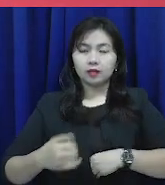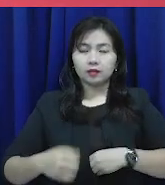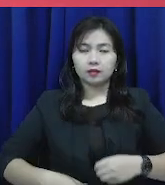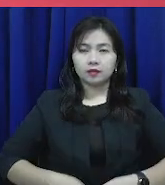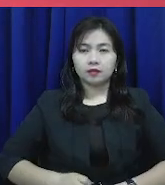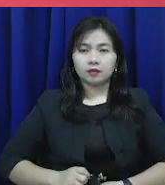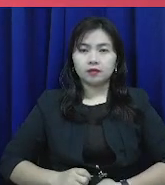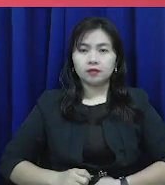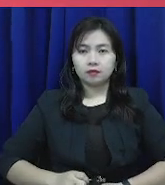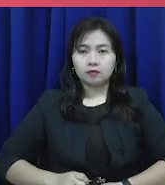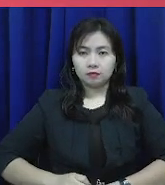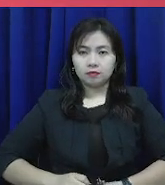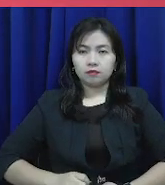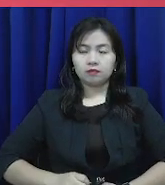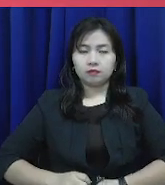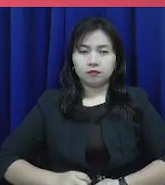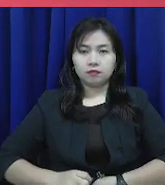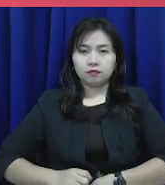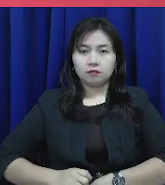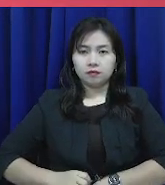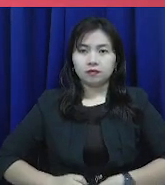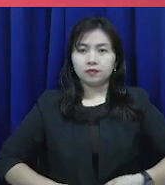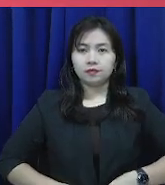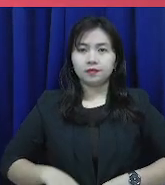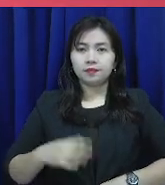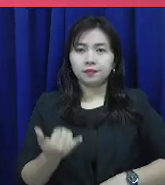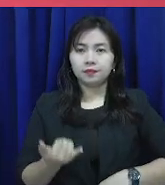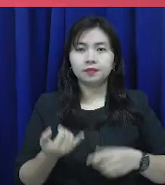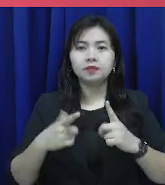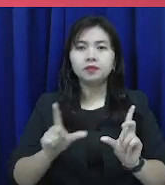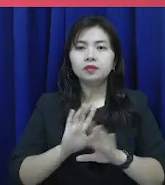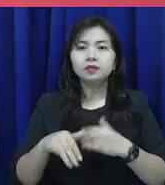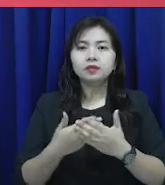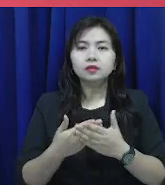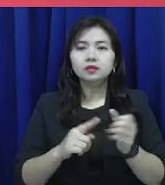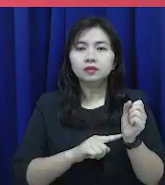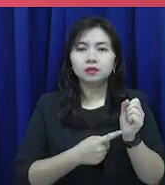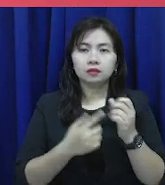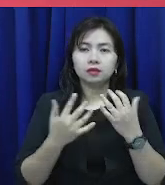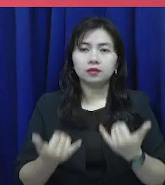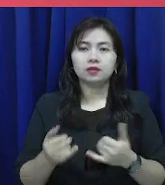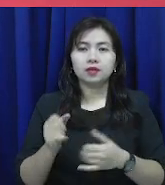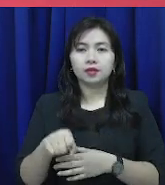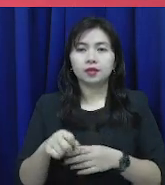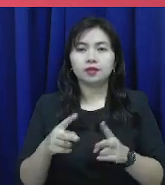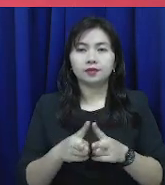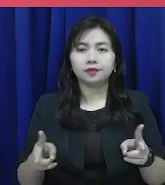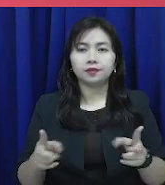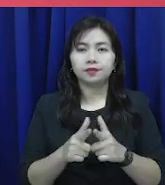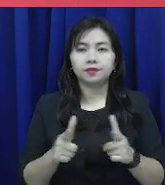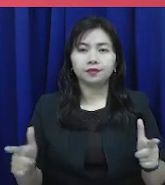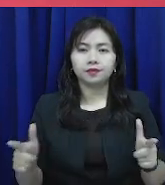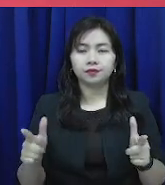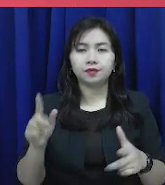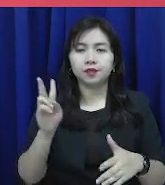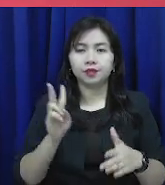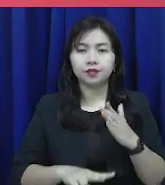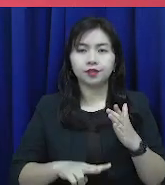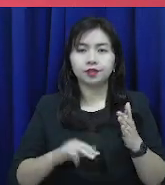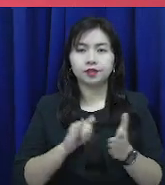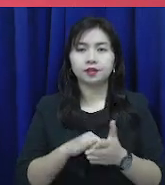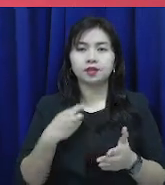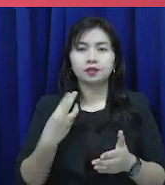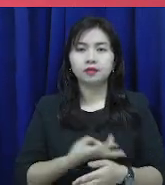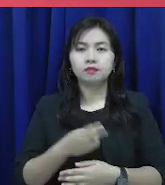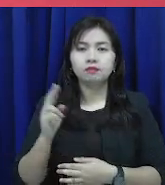context Alam niyo po and we will go straight to our topic cultivate and motivate Alam niyo po napakaganda po ng talata po na na binasa natin